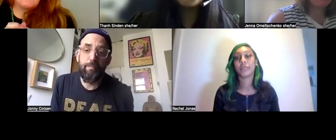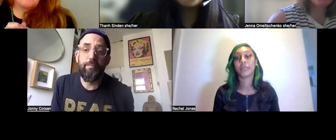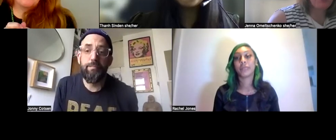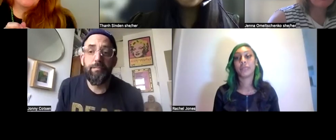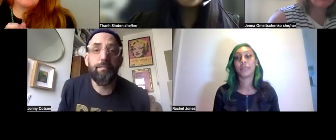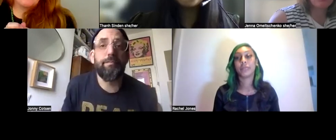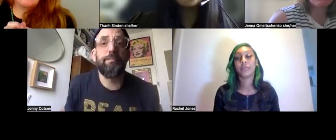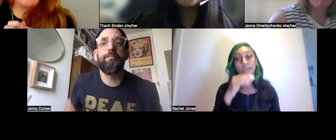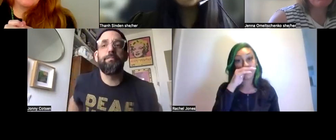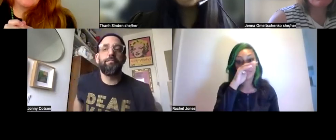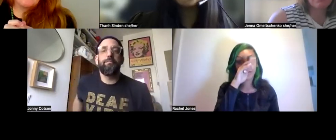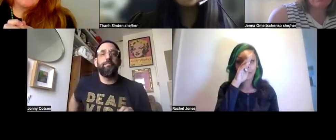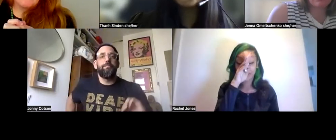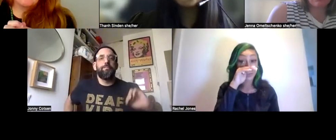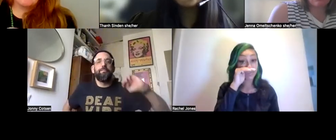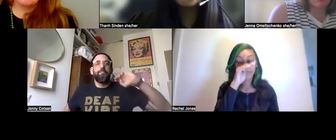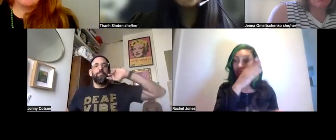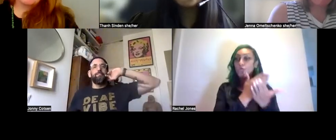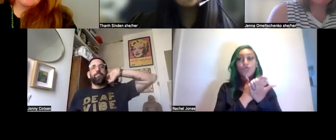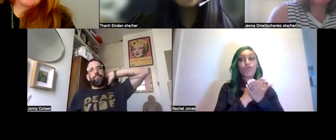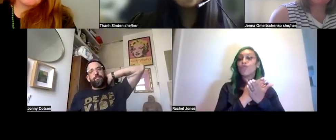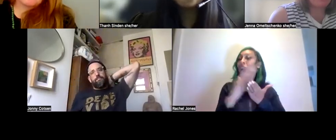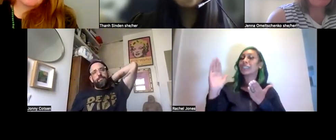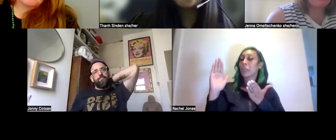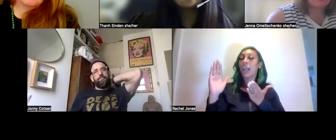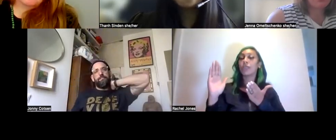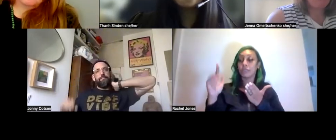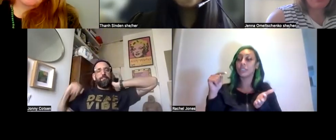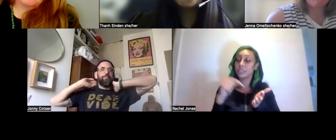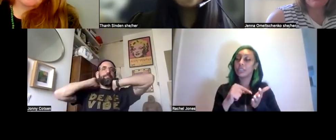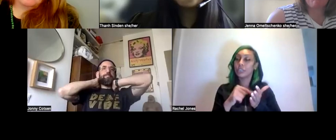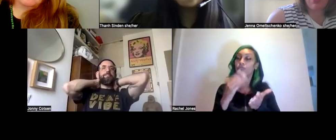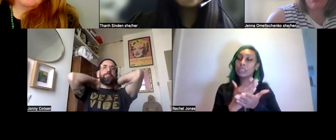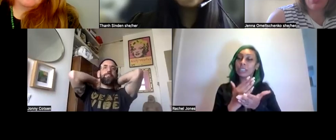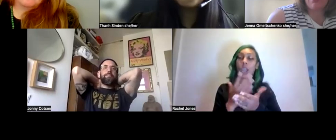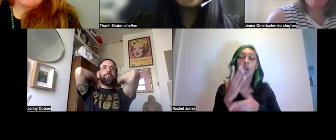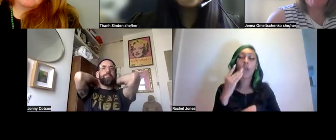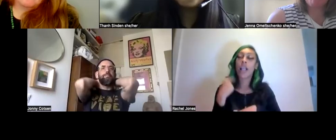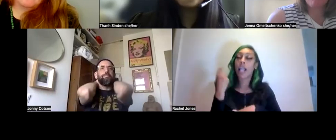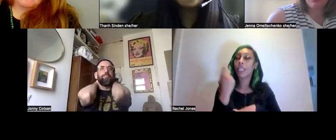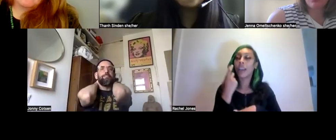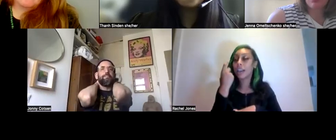I think transparency, really, when I think about